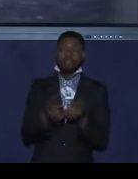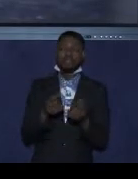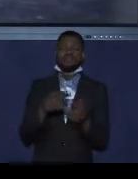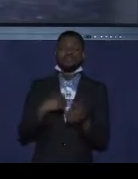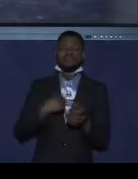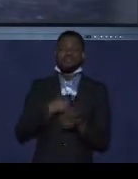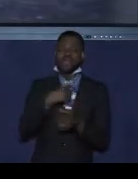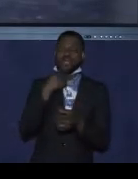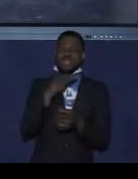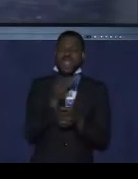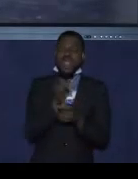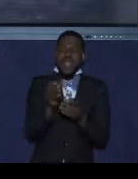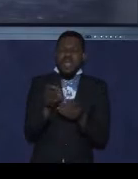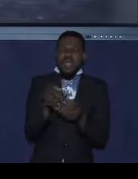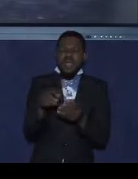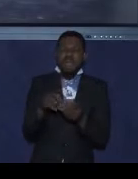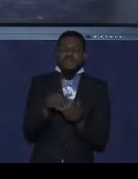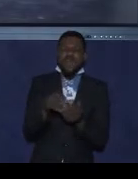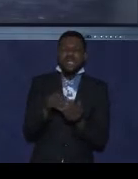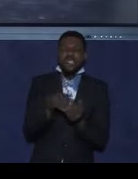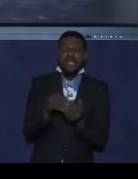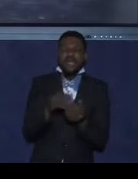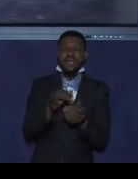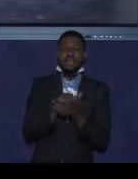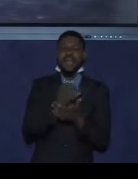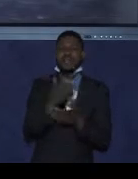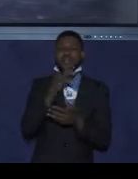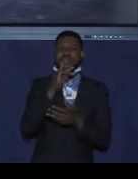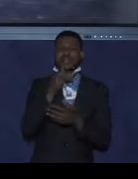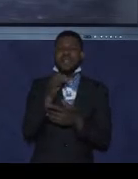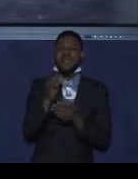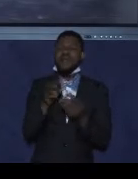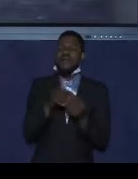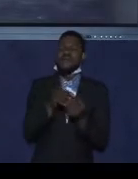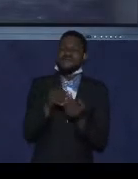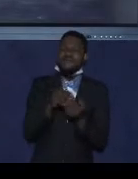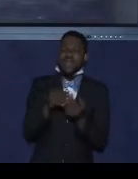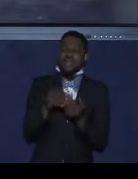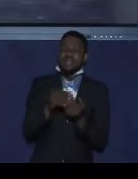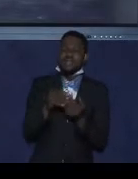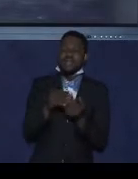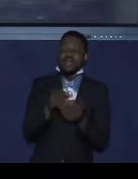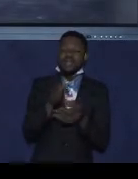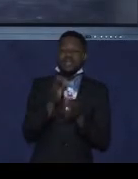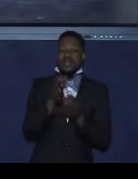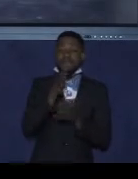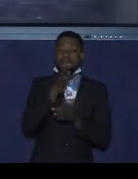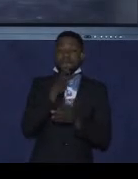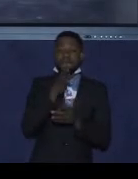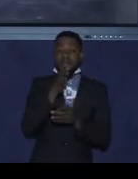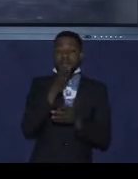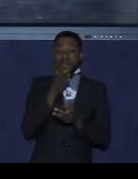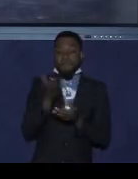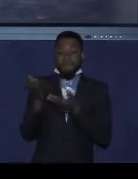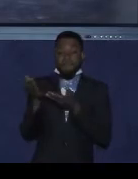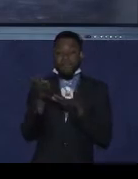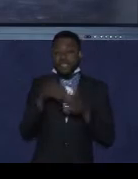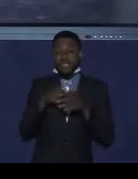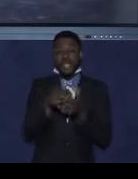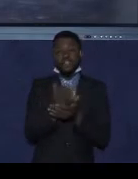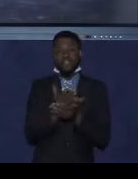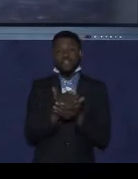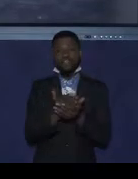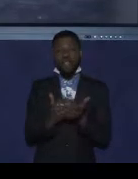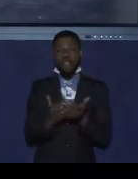broken easily. We say that thing is fragile. That thing is what? Fragile. If mommy